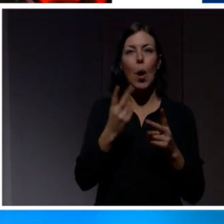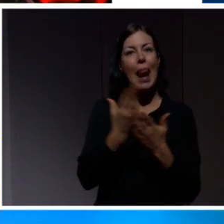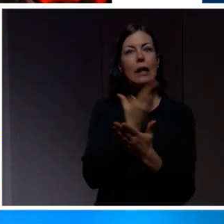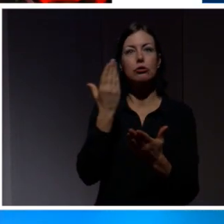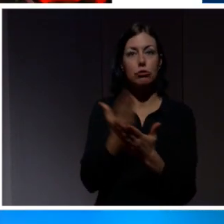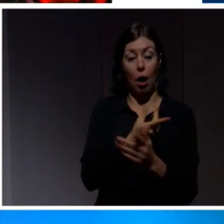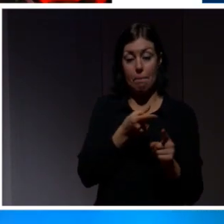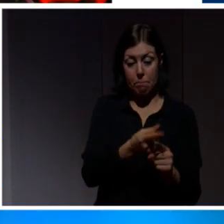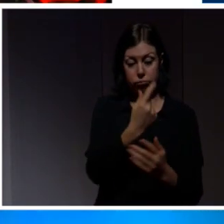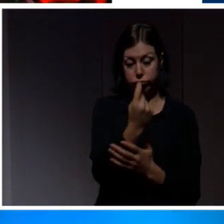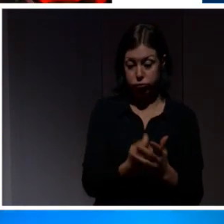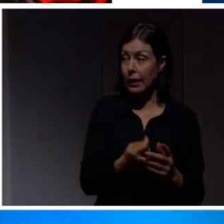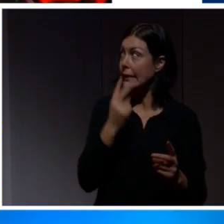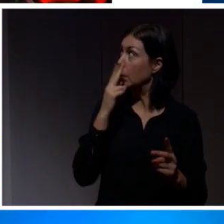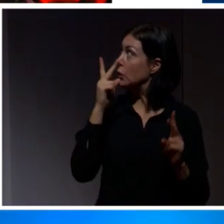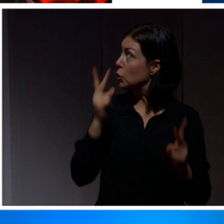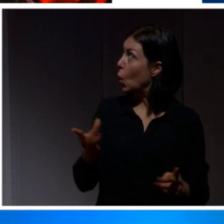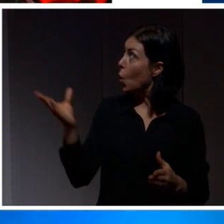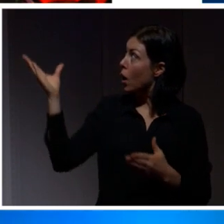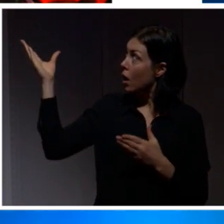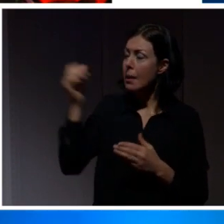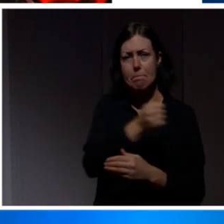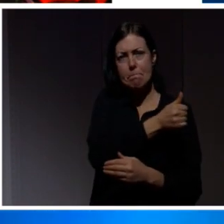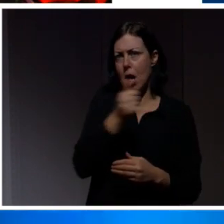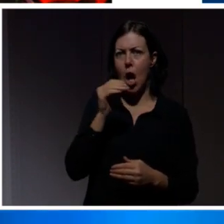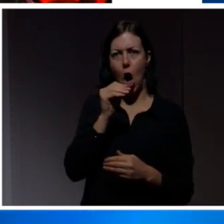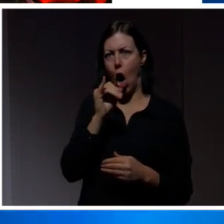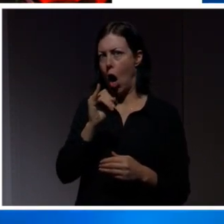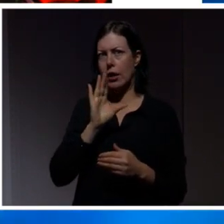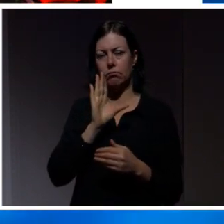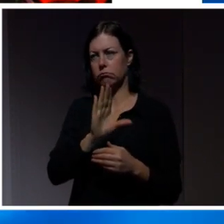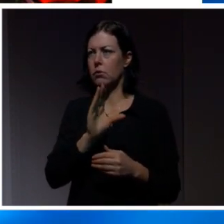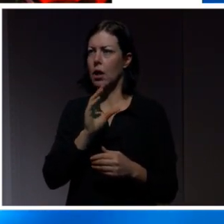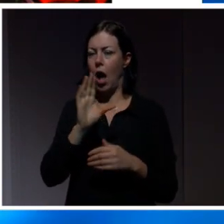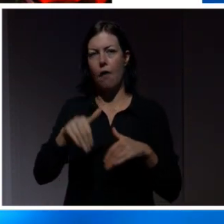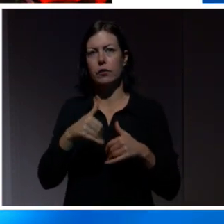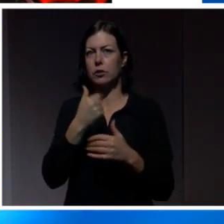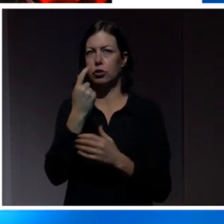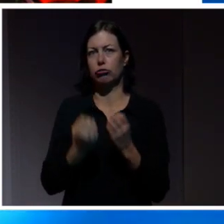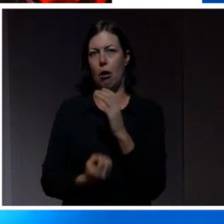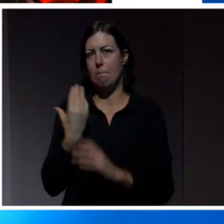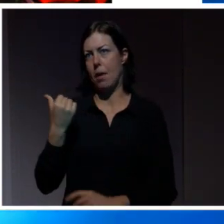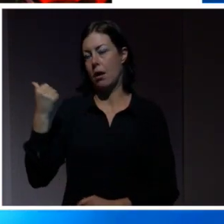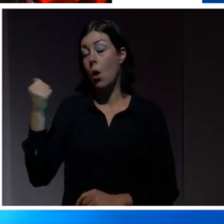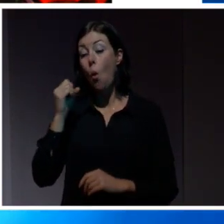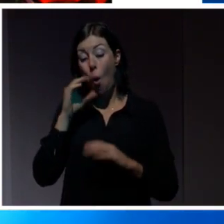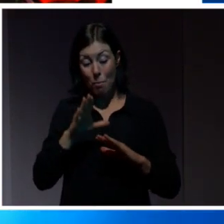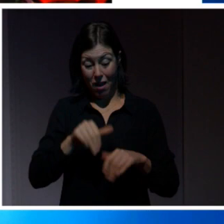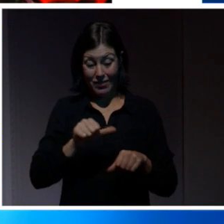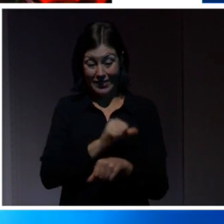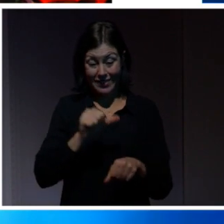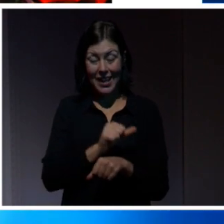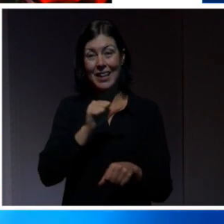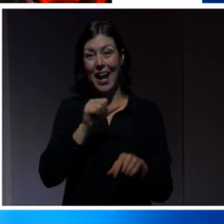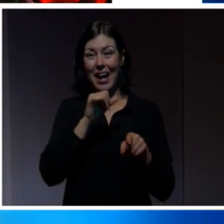like this. Purely AI-generated landscapes. Now, when you trained an AI on